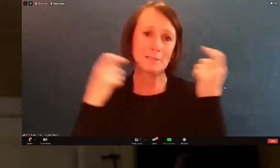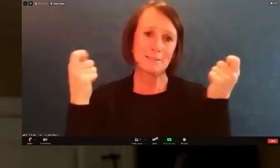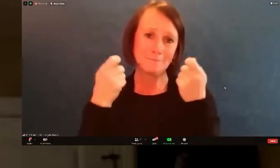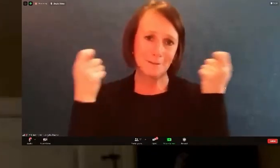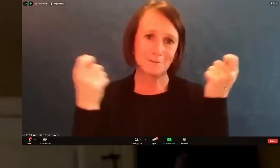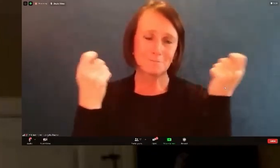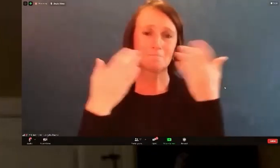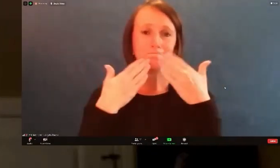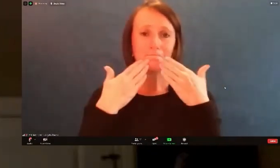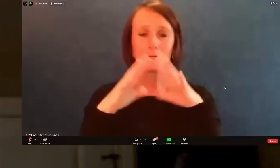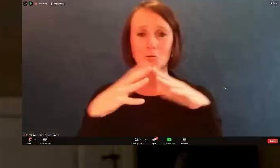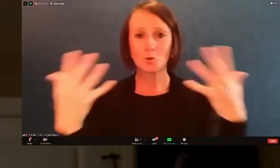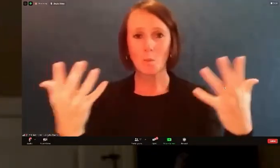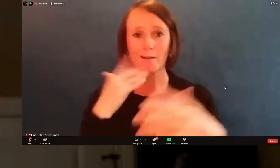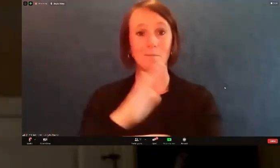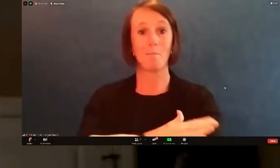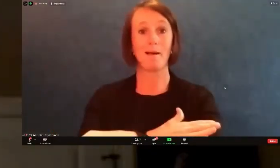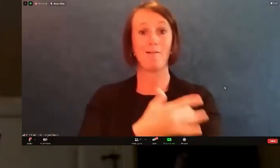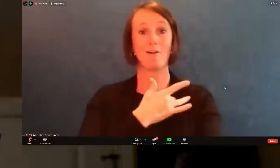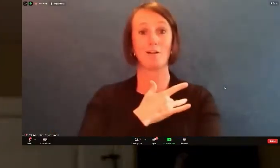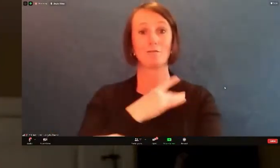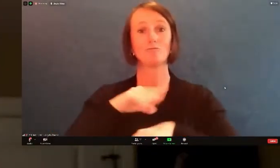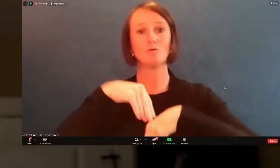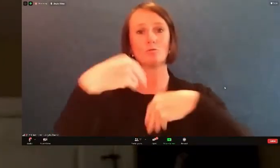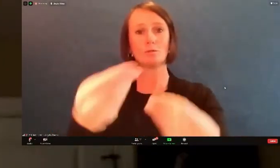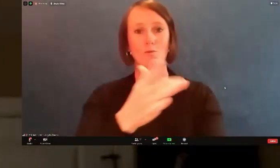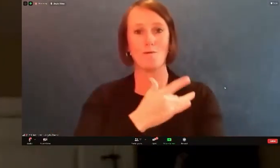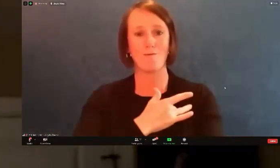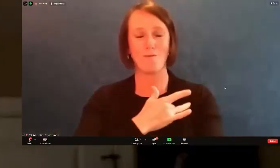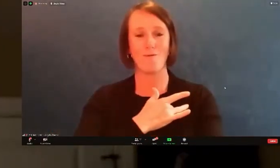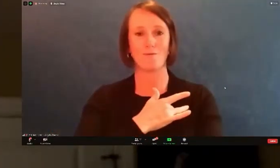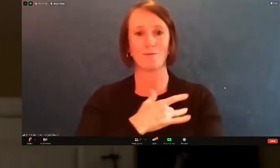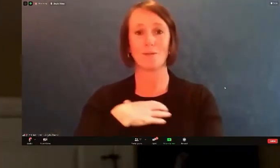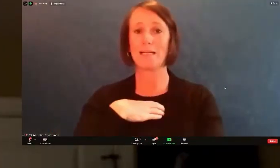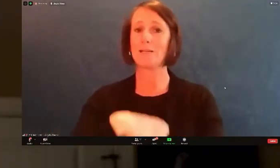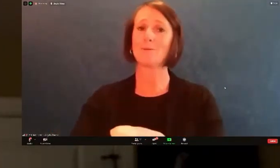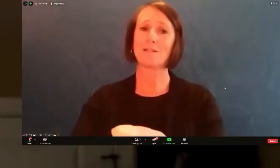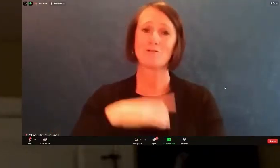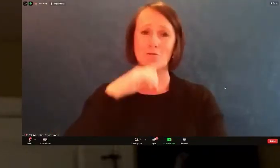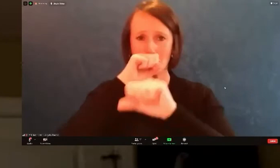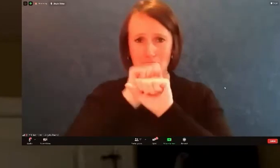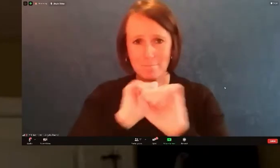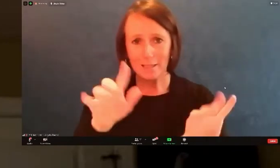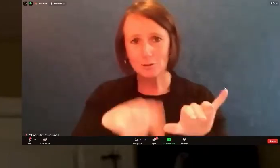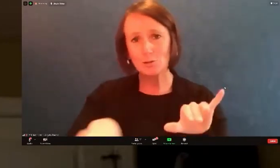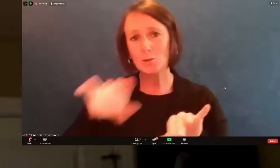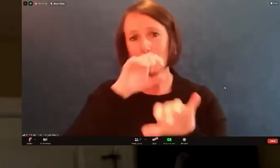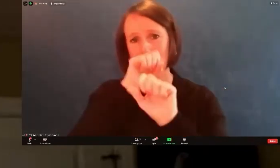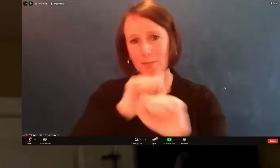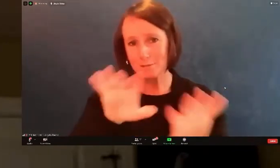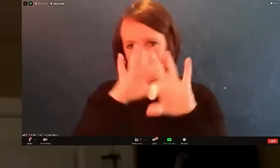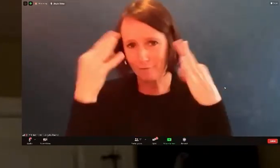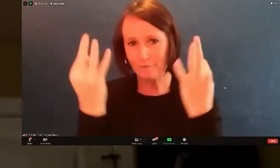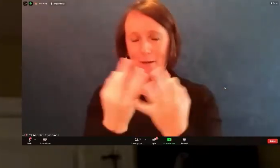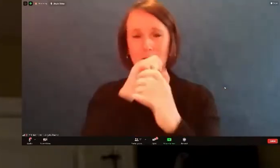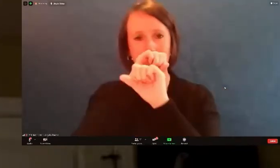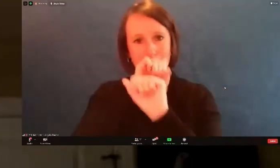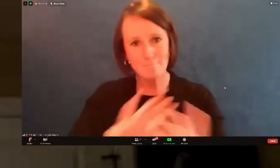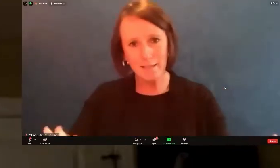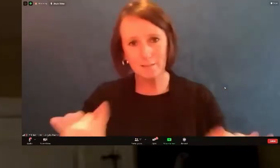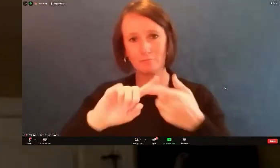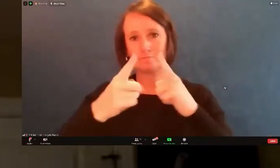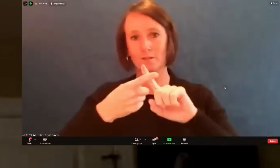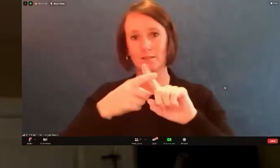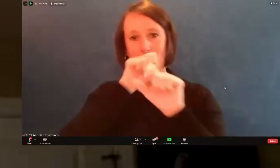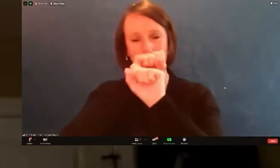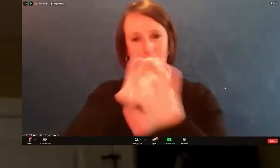This is a song from my heart to yours. I wish you all the very best. Bless you all. Bless your families. Bless your friends. Bless your